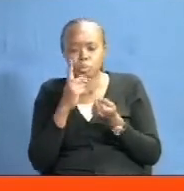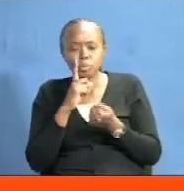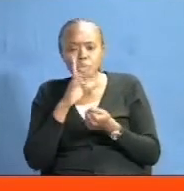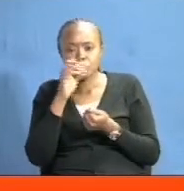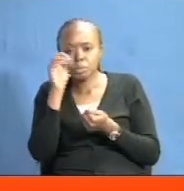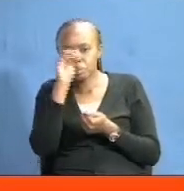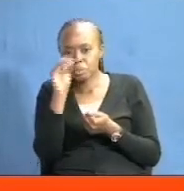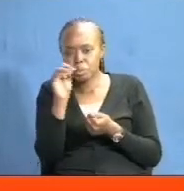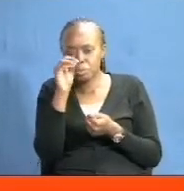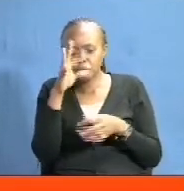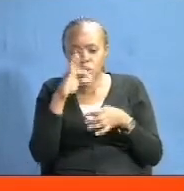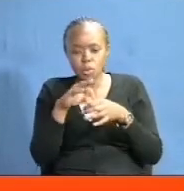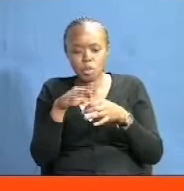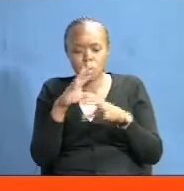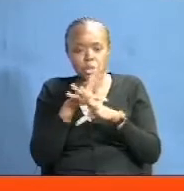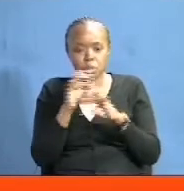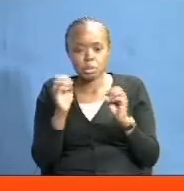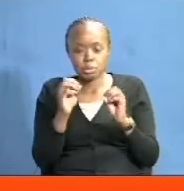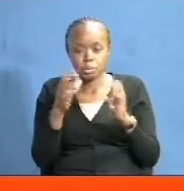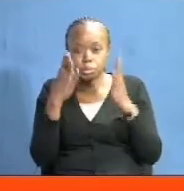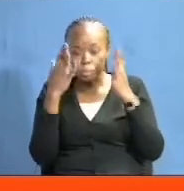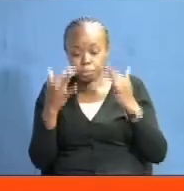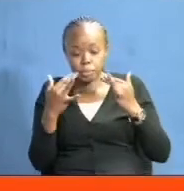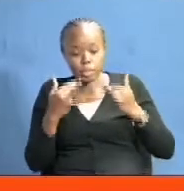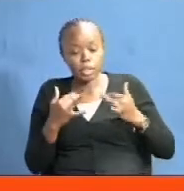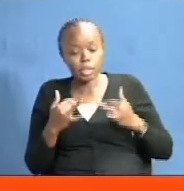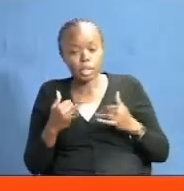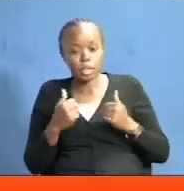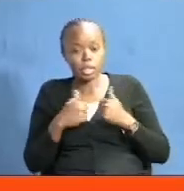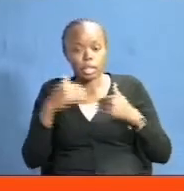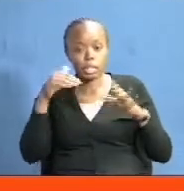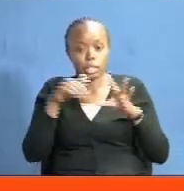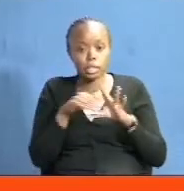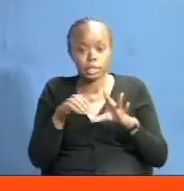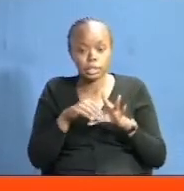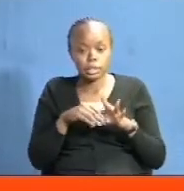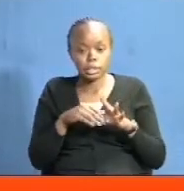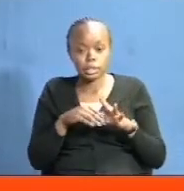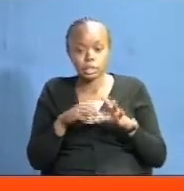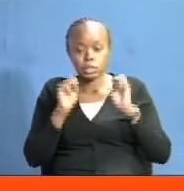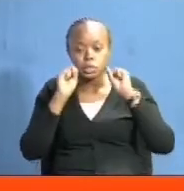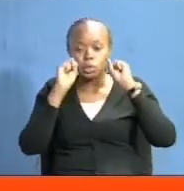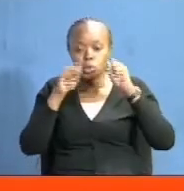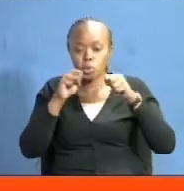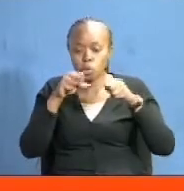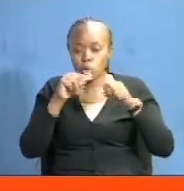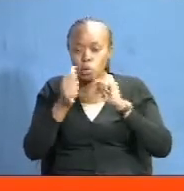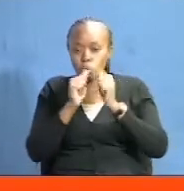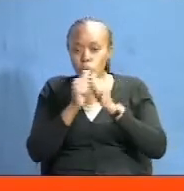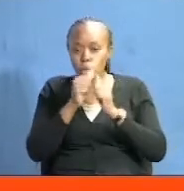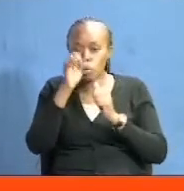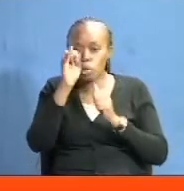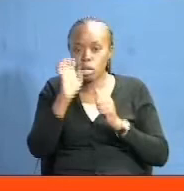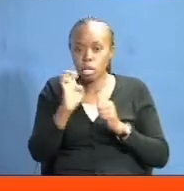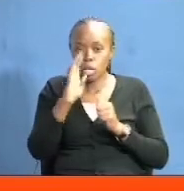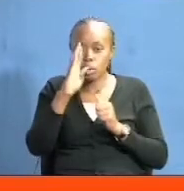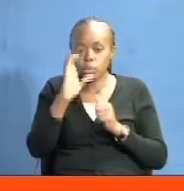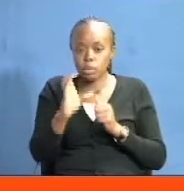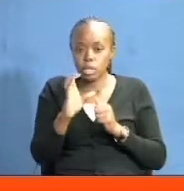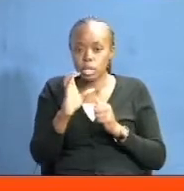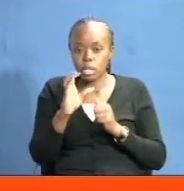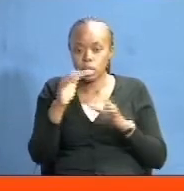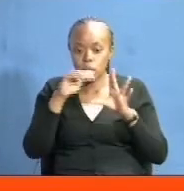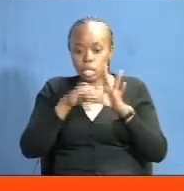students are not voters. Sure. Recently, we got into an agreement with the IBC. They're registering students